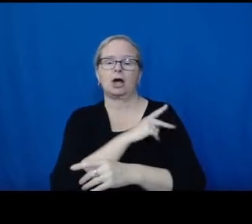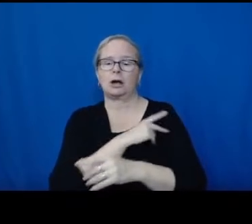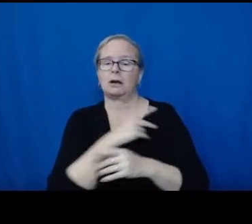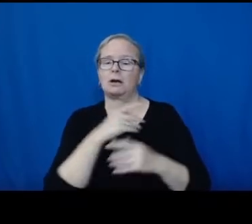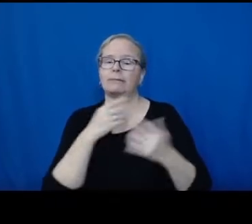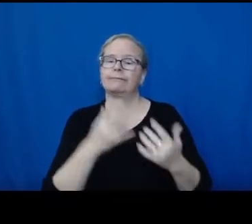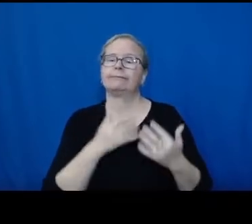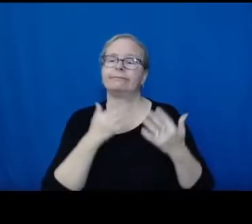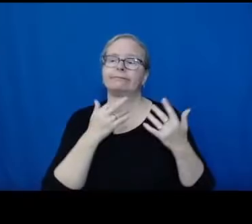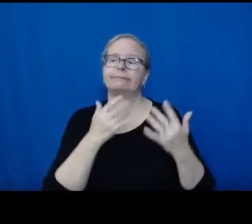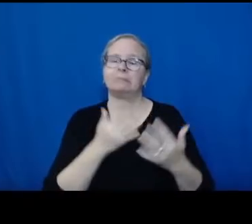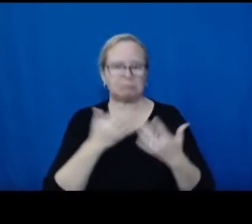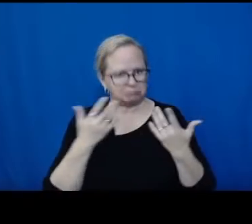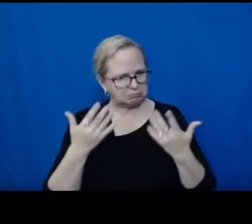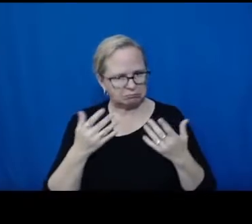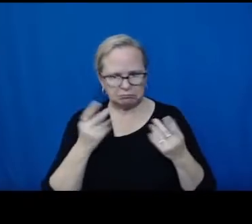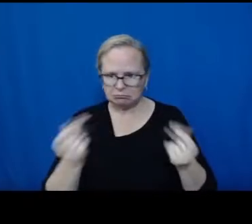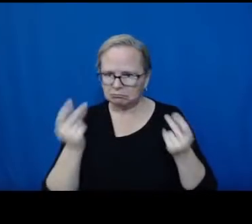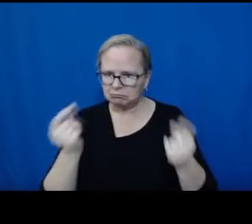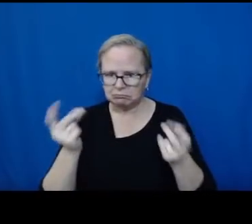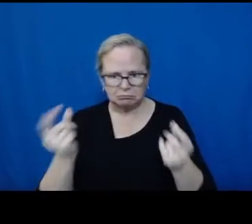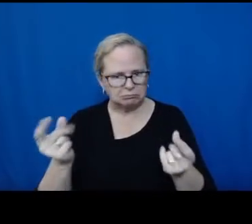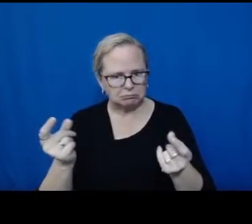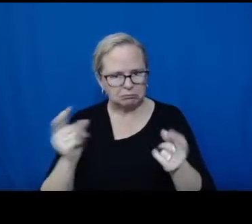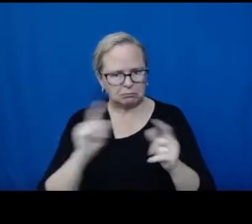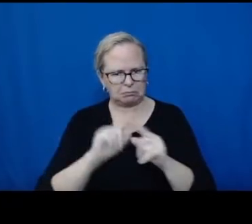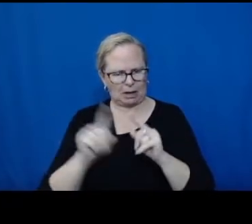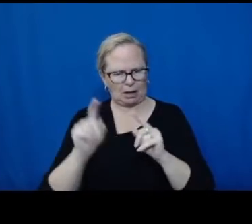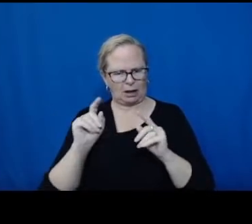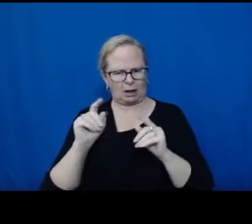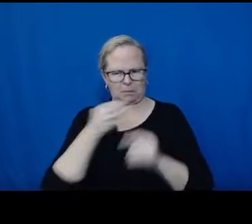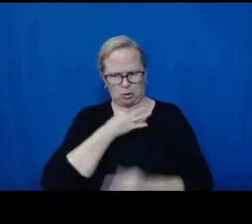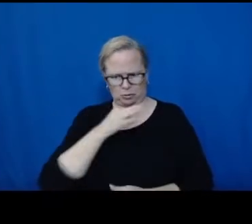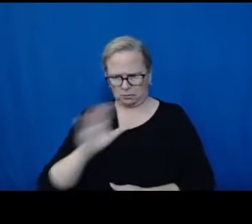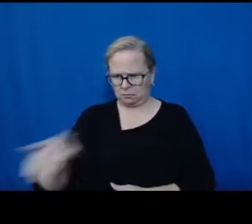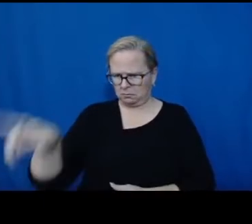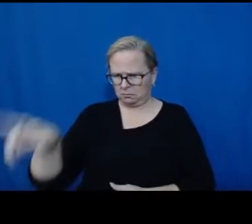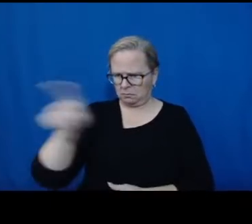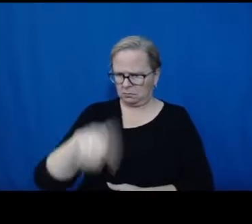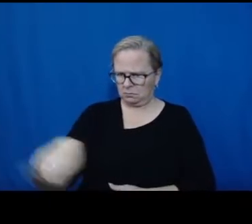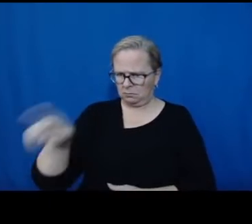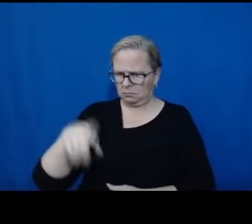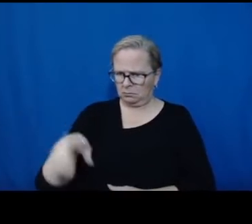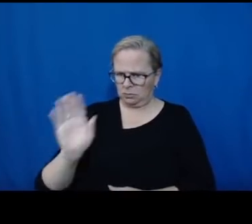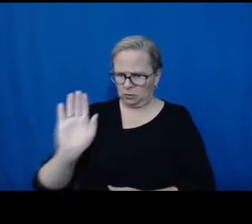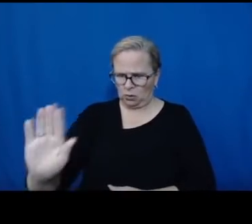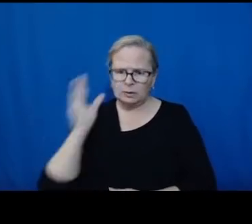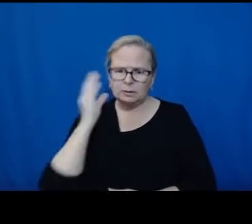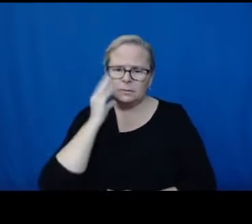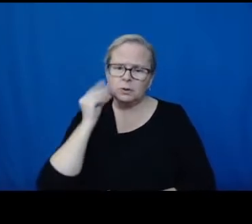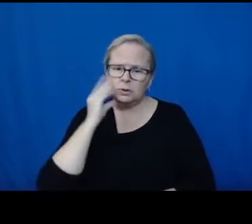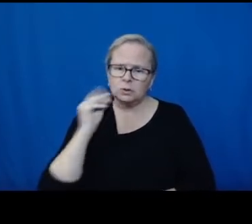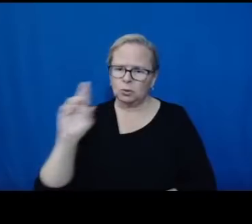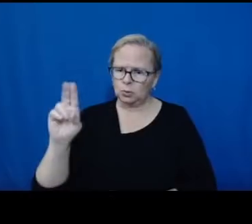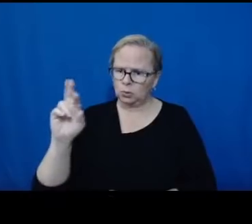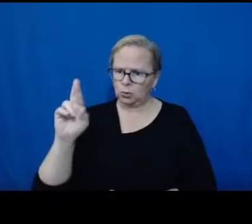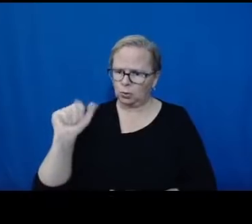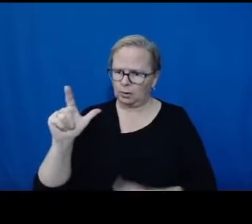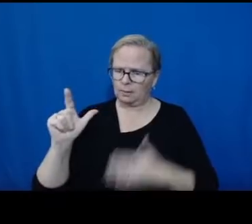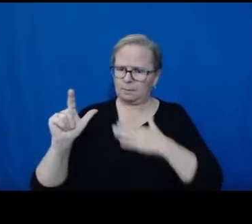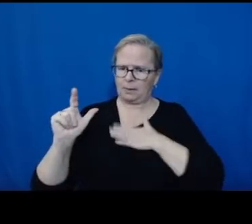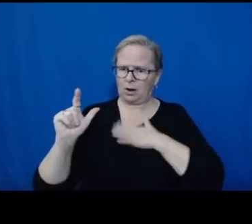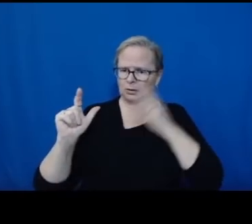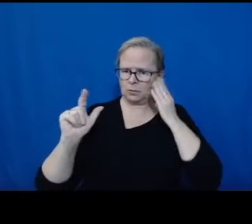And I'm just curious if anybody wants to compare and contrast their experience to my